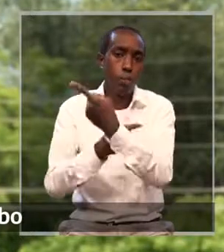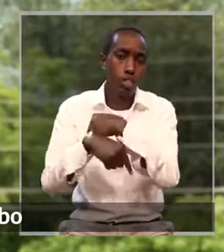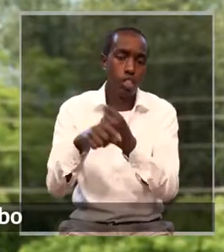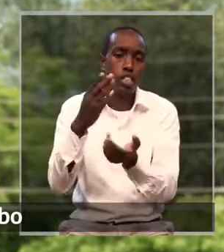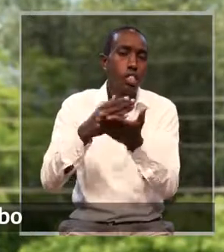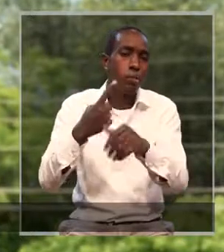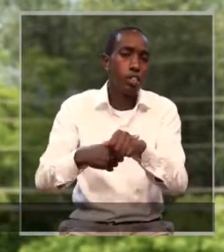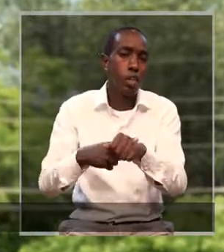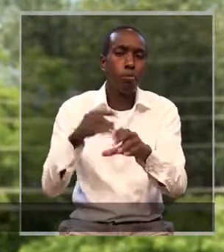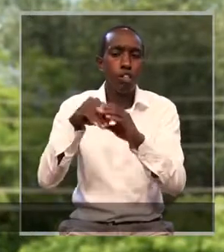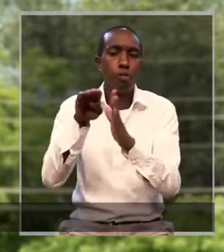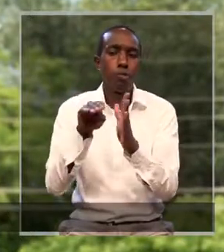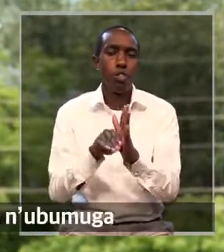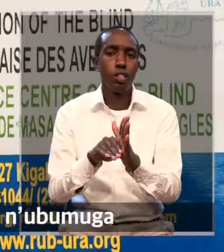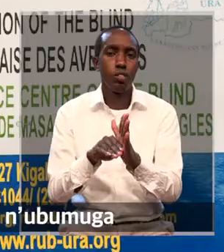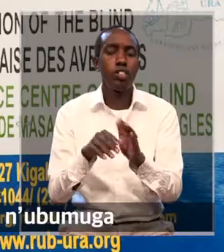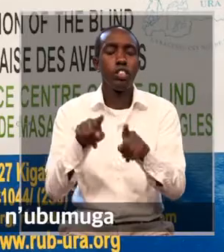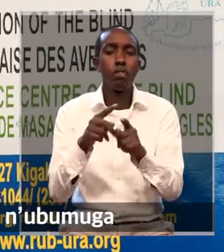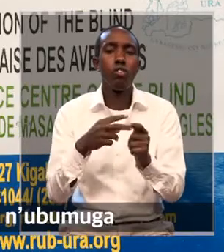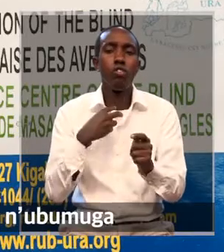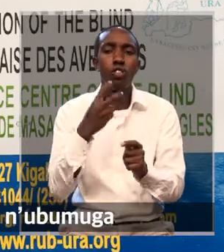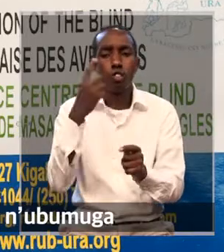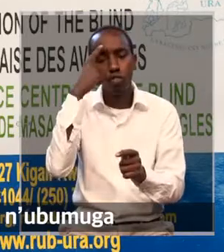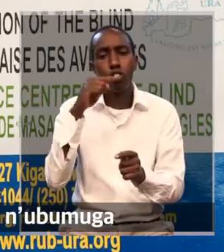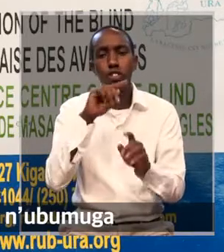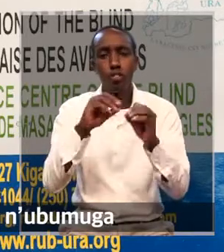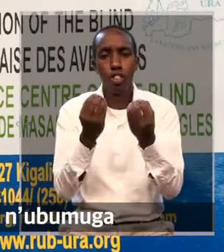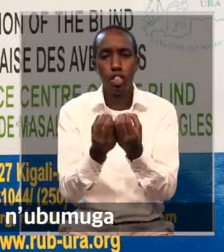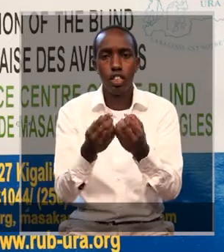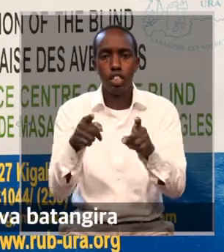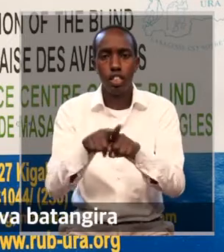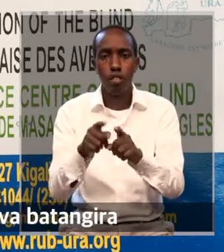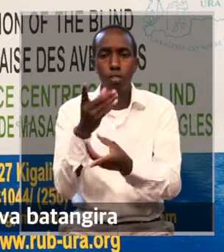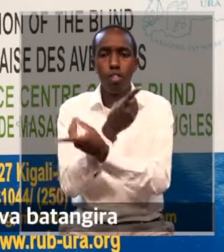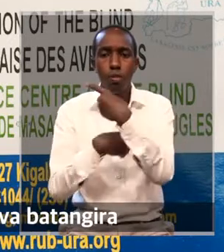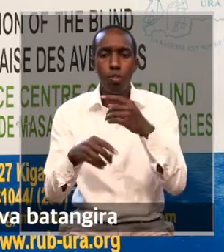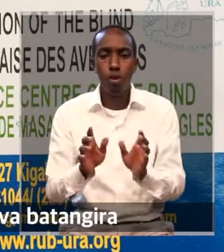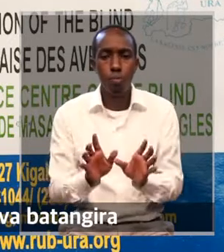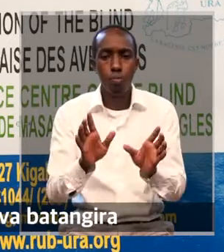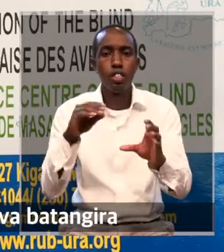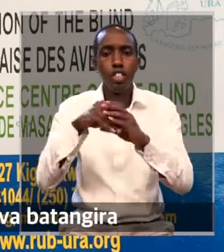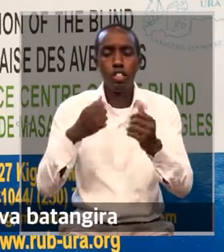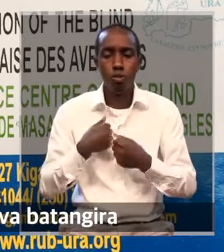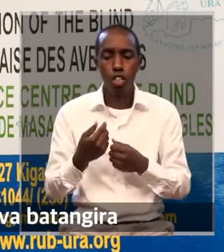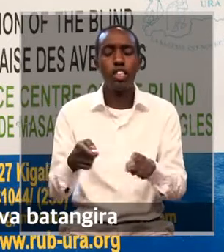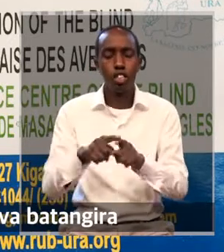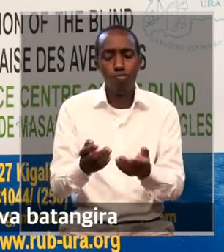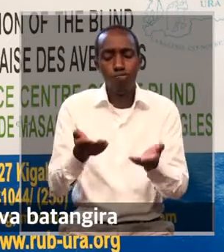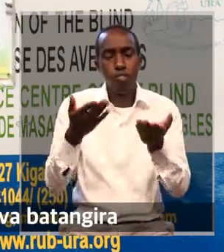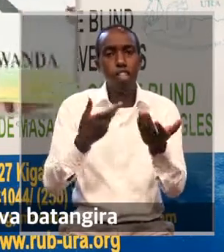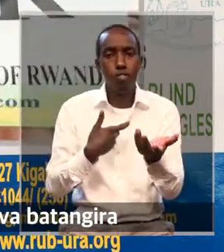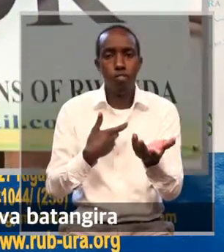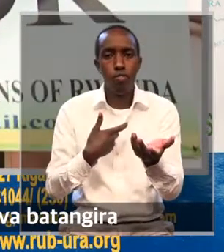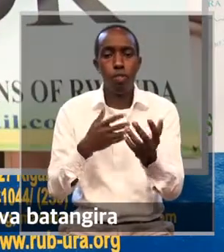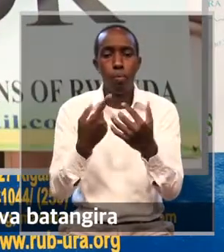disabilities sometimes into their programs. The voice of civil society in the disability movement in Rwanda, again, has grown.